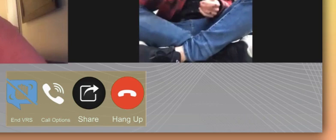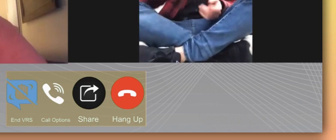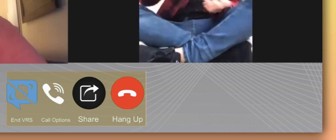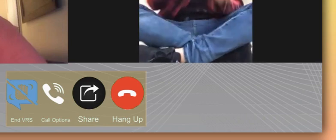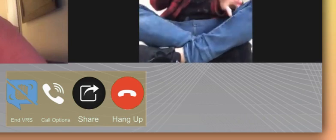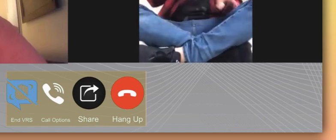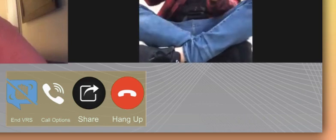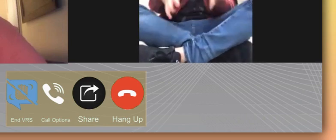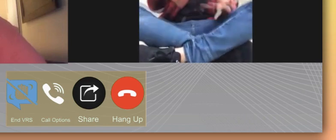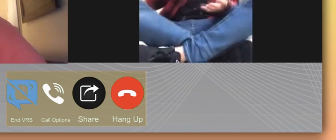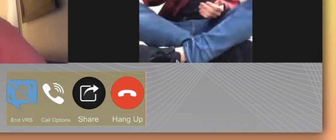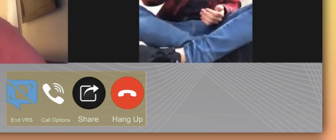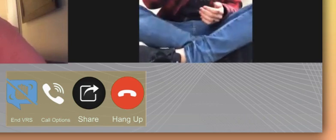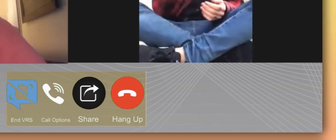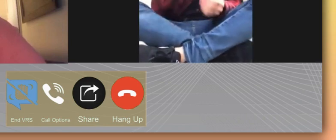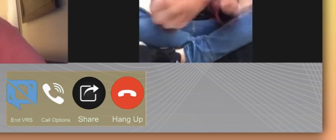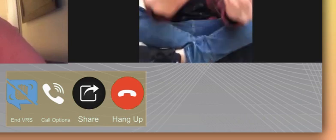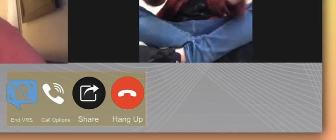If you